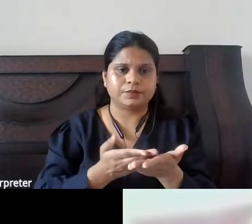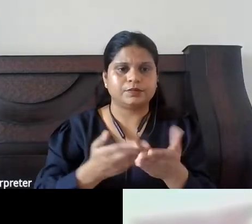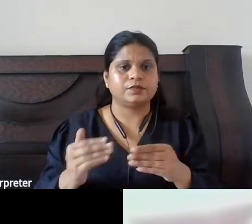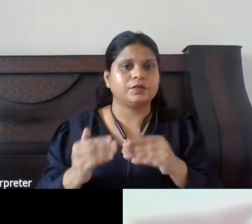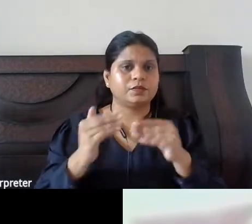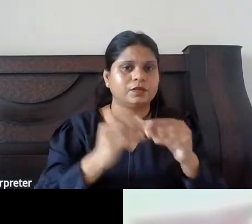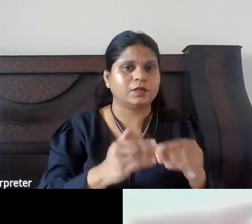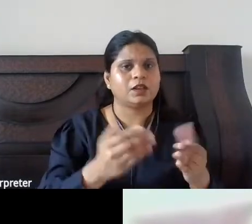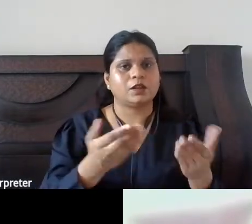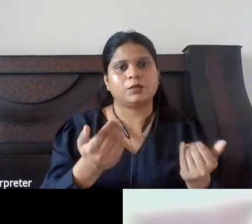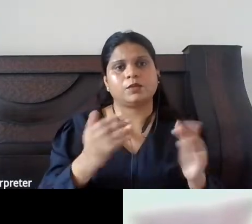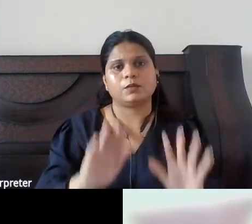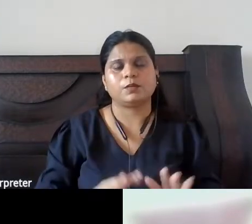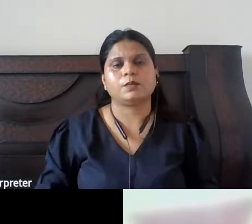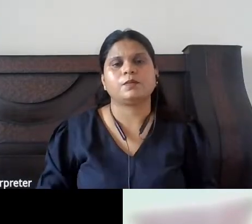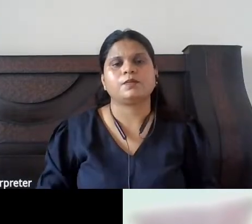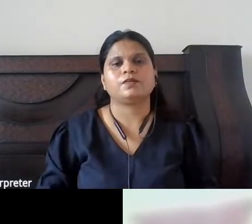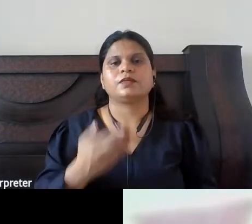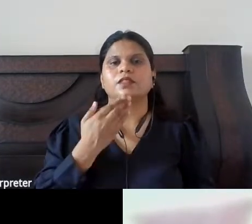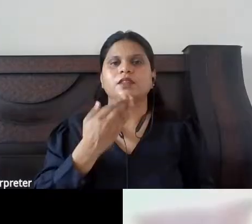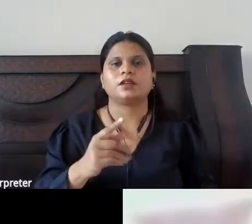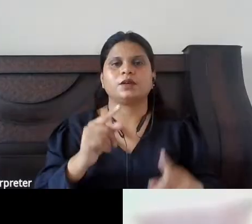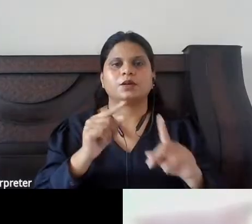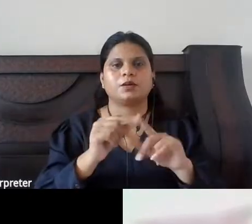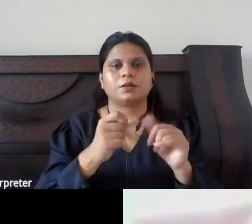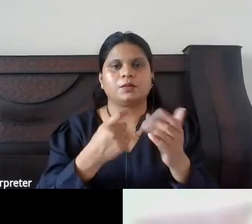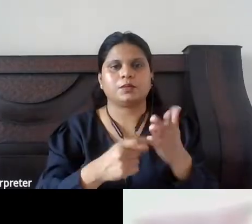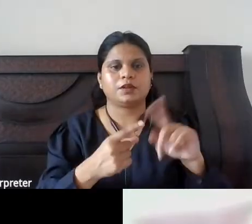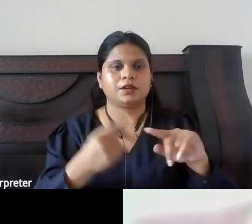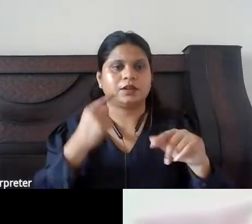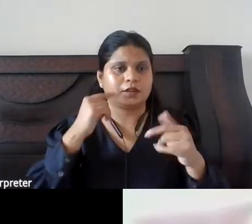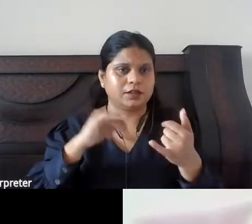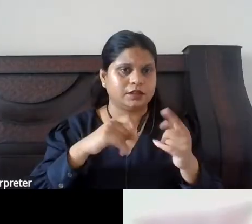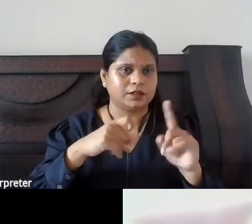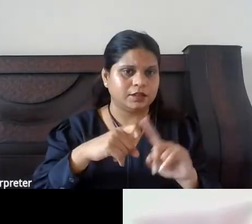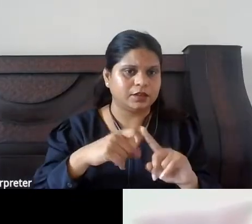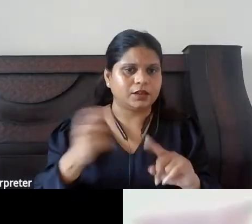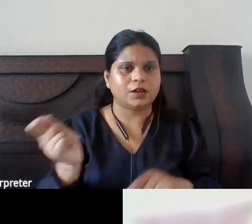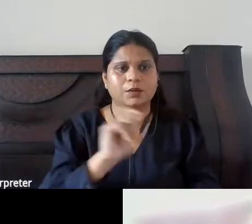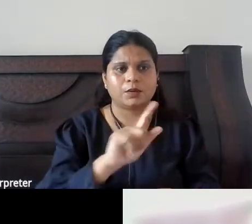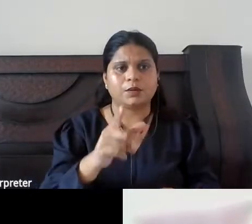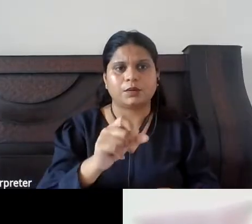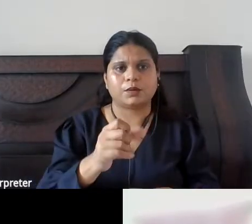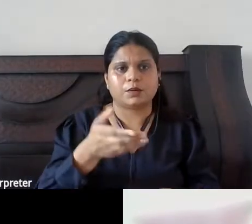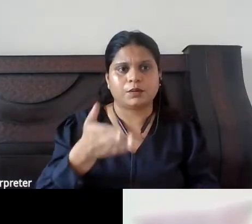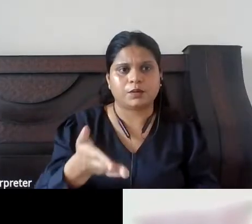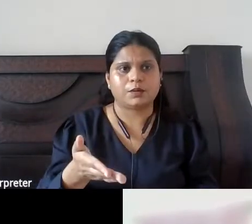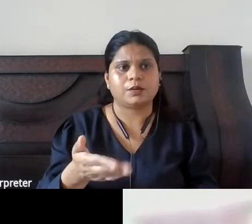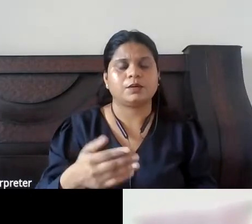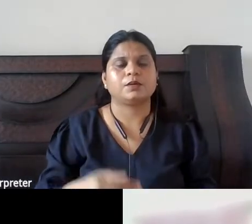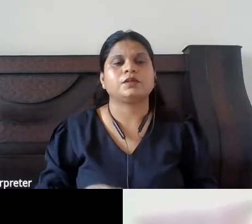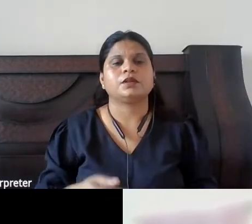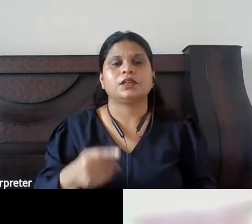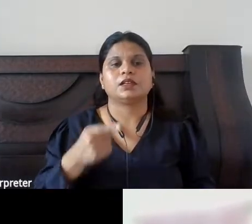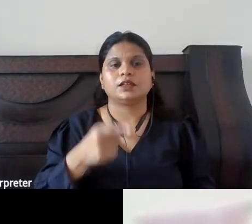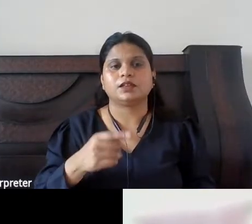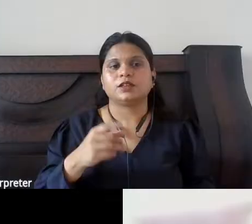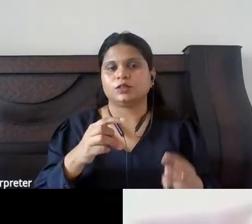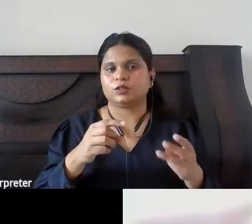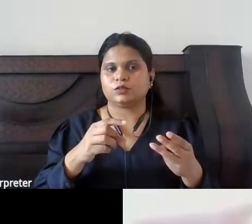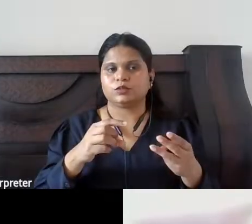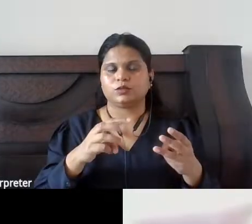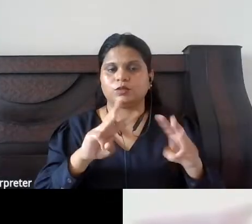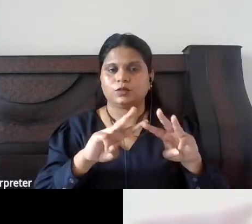Thank you, Pratik, and I congratulate all of you on this initiative and calling everybody together. I